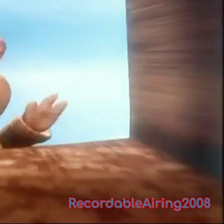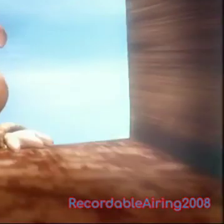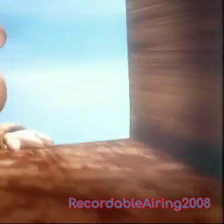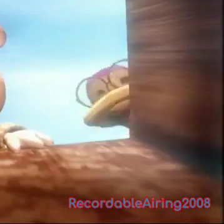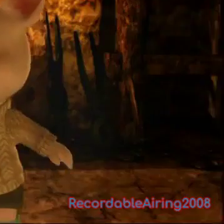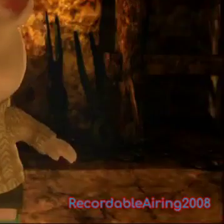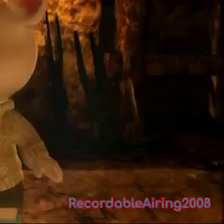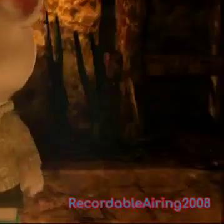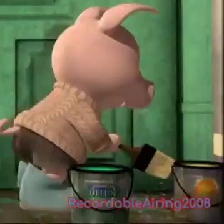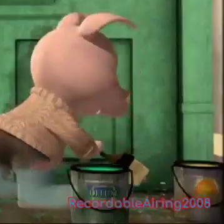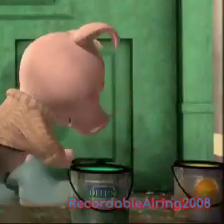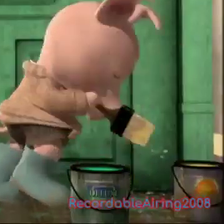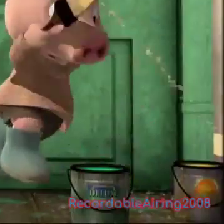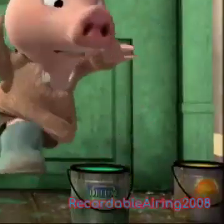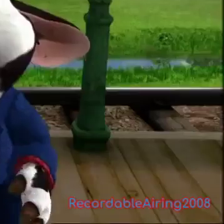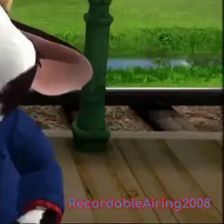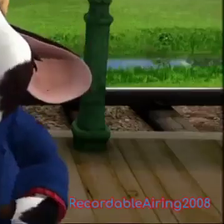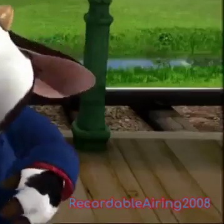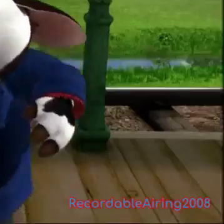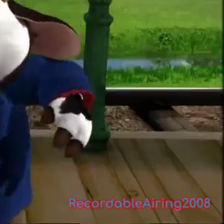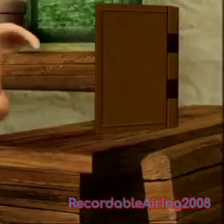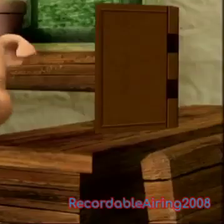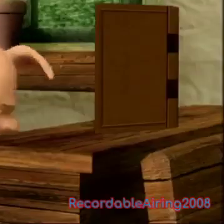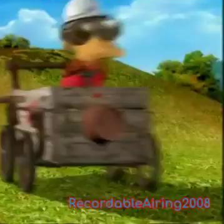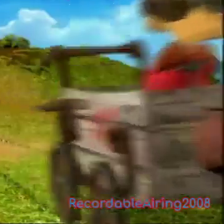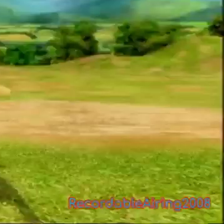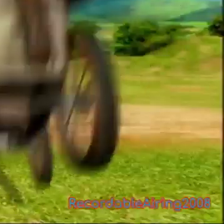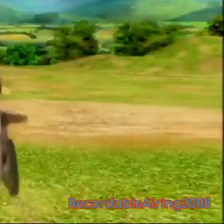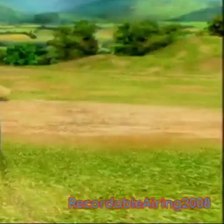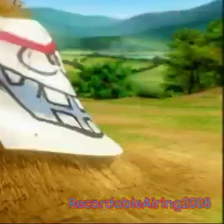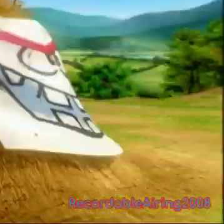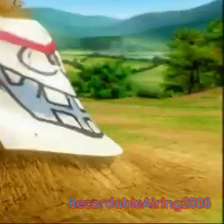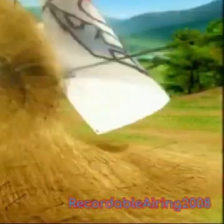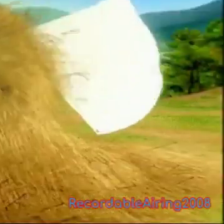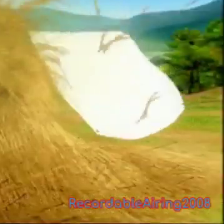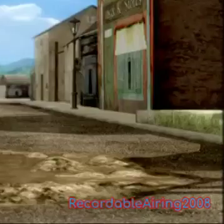Looking for laughter? Ready to go! Then join your favourite Porky Pals for more animal